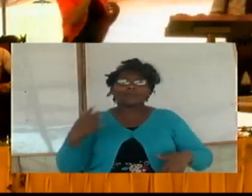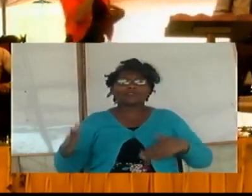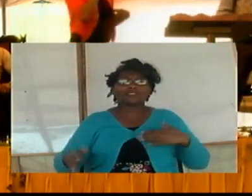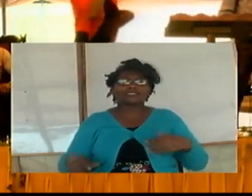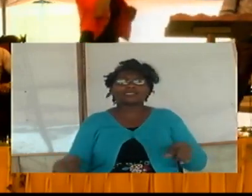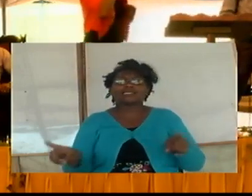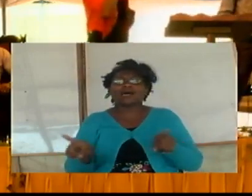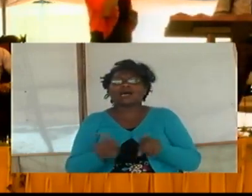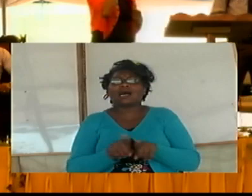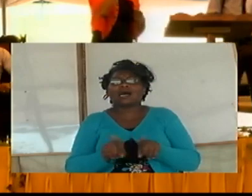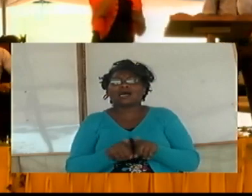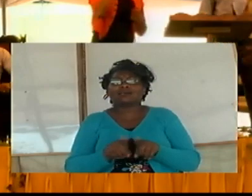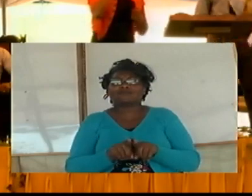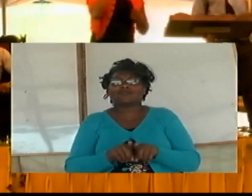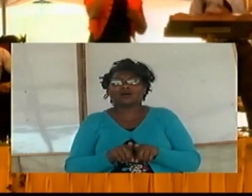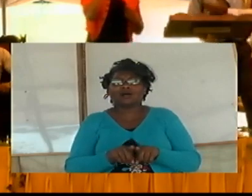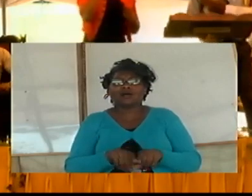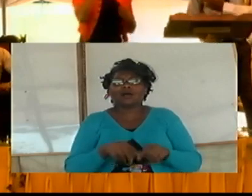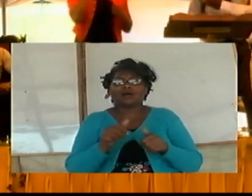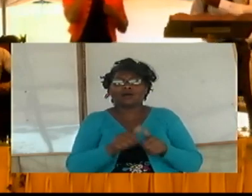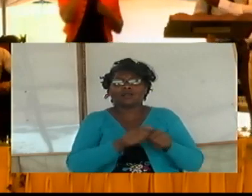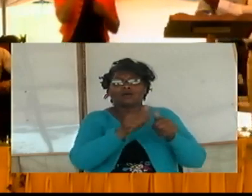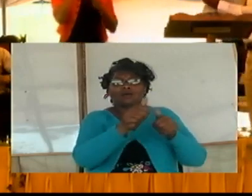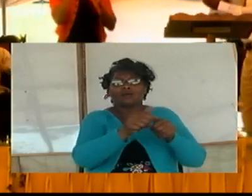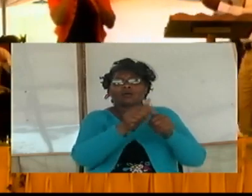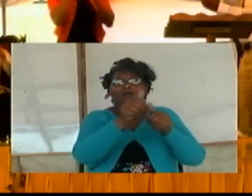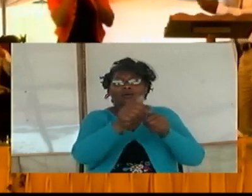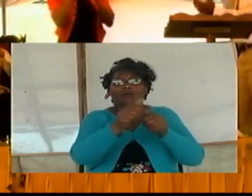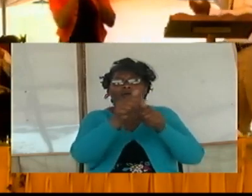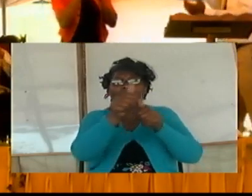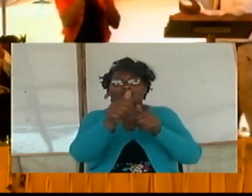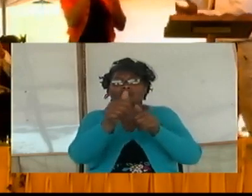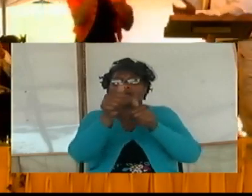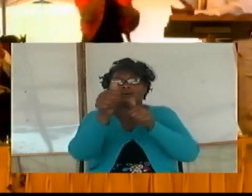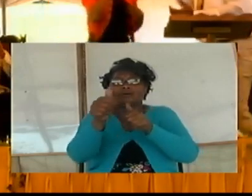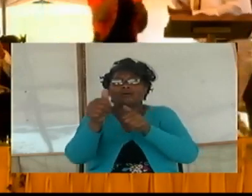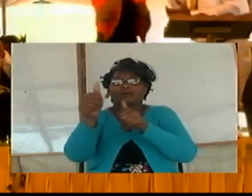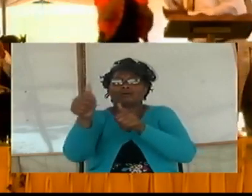As I follow on.